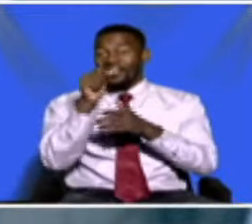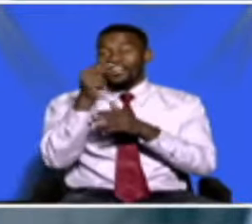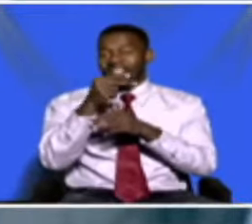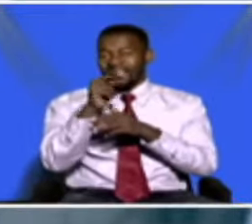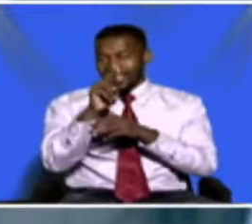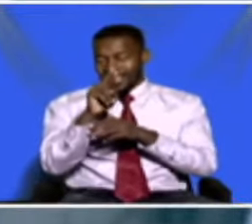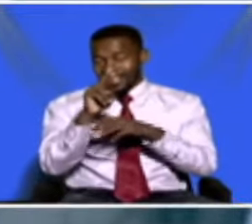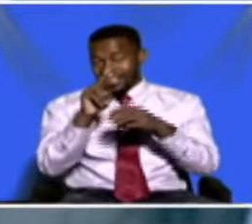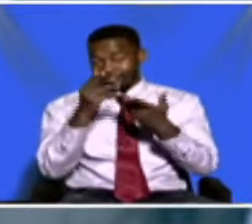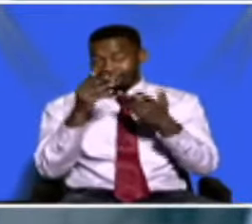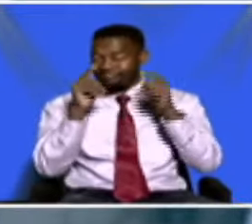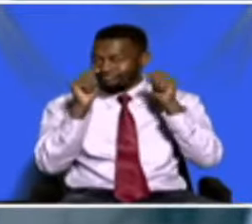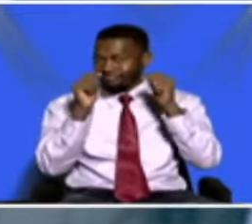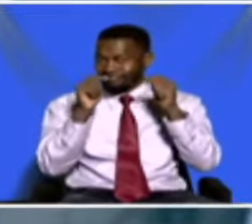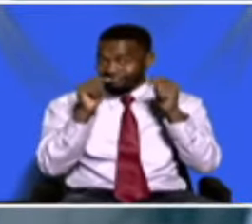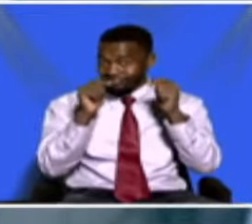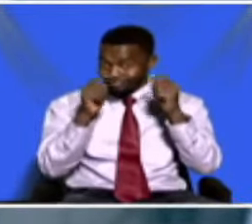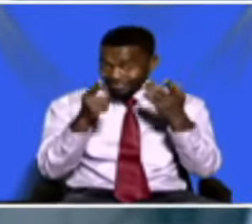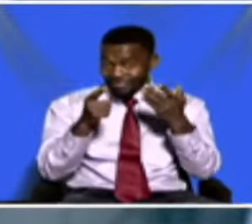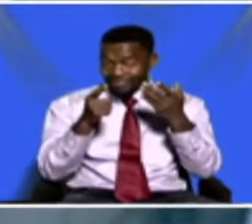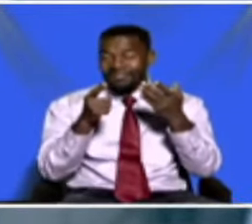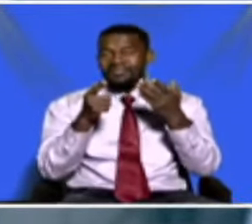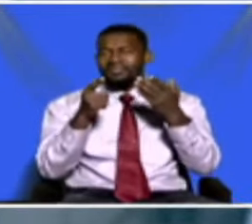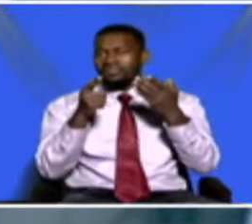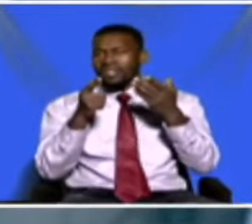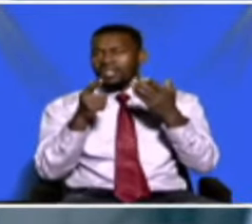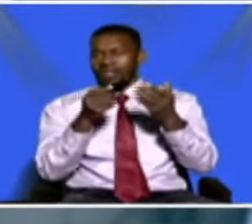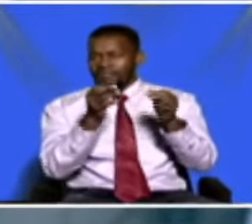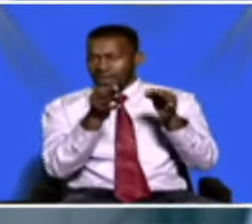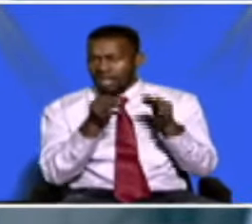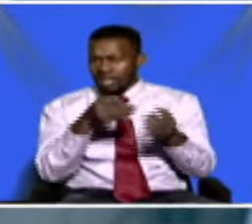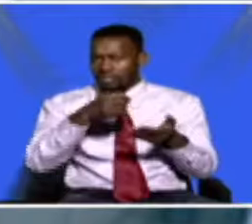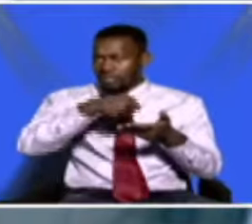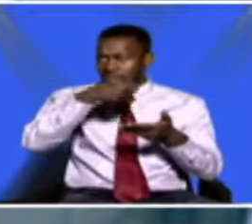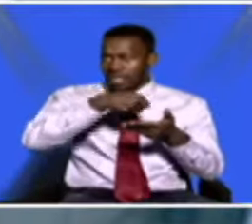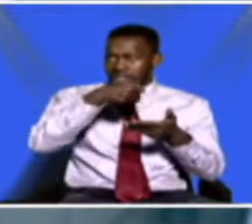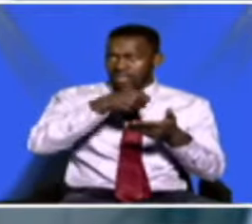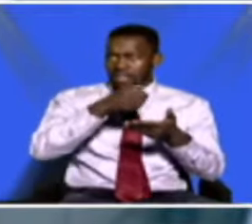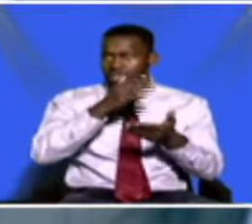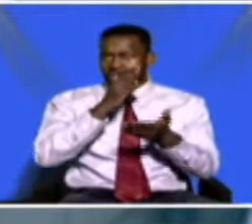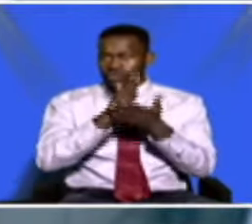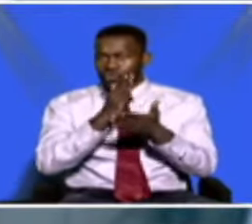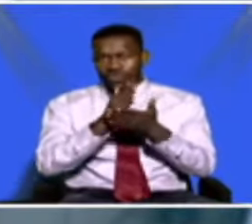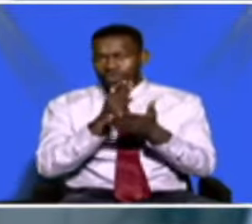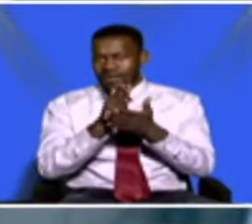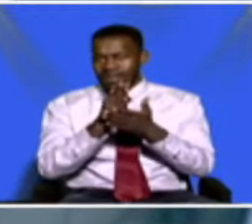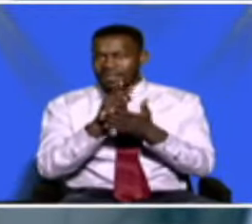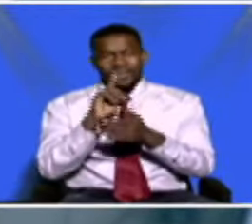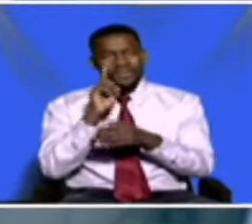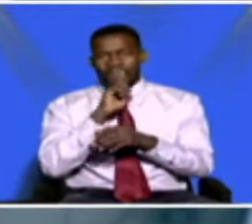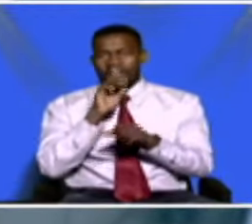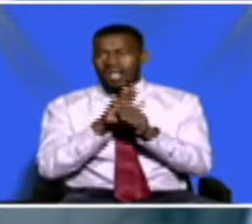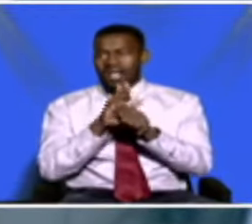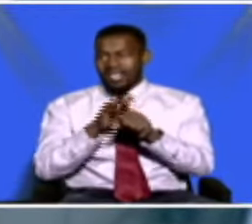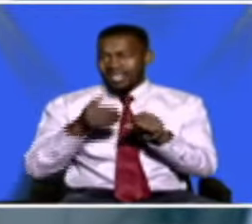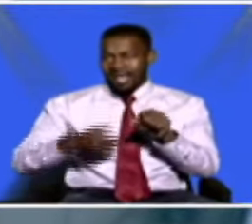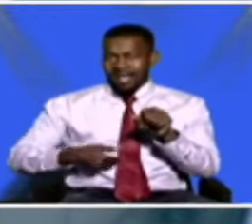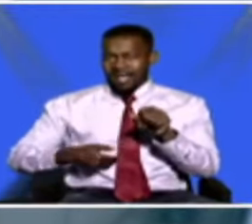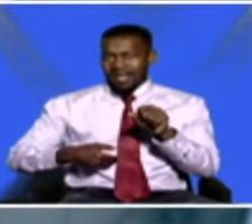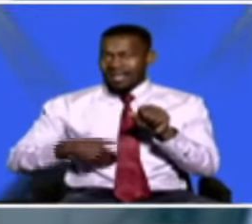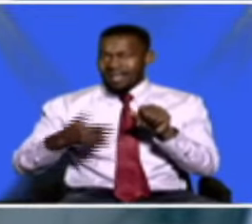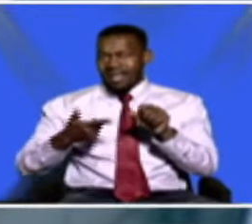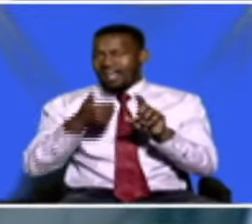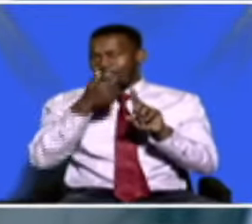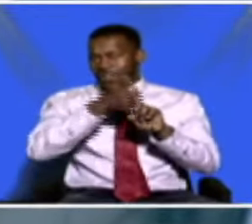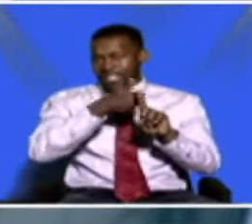the ongoing protests against the Finance Bill 2024 have gained significant momentum. Young activists have shown an